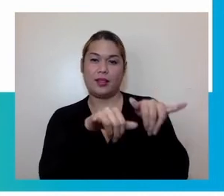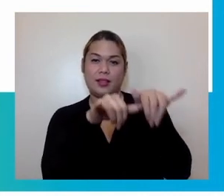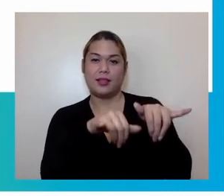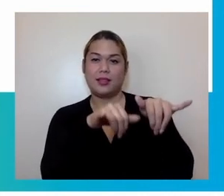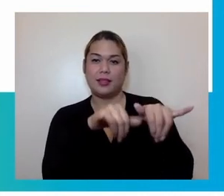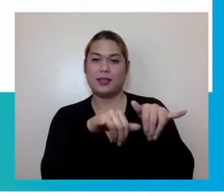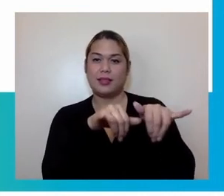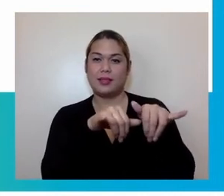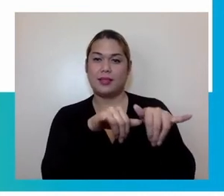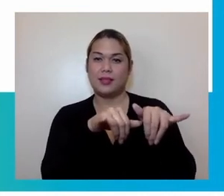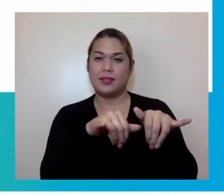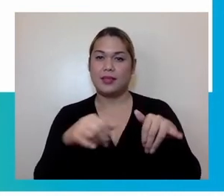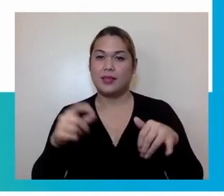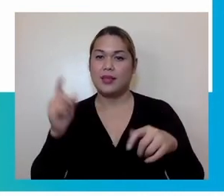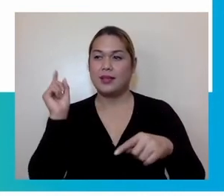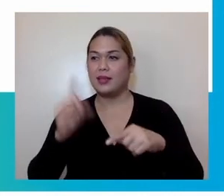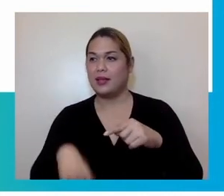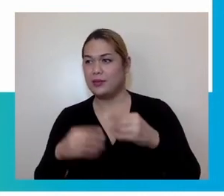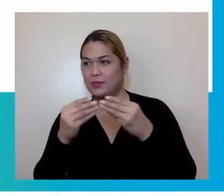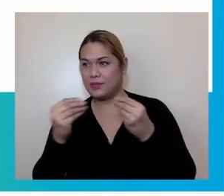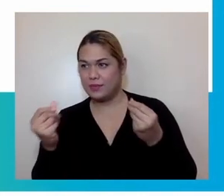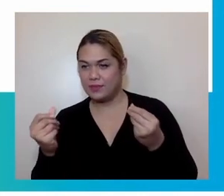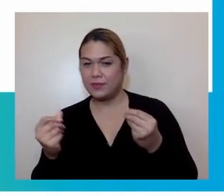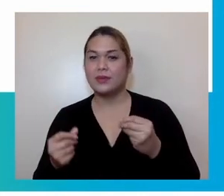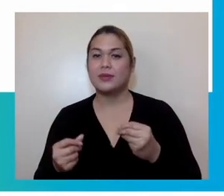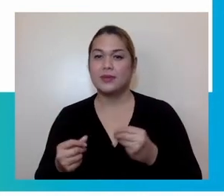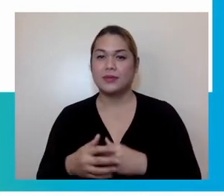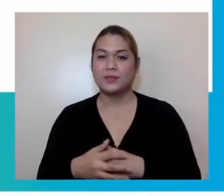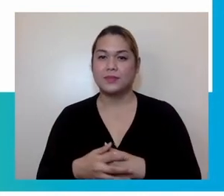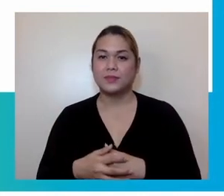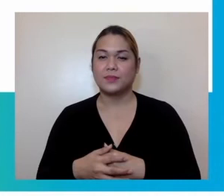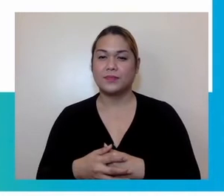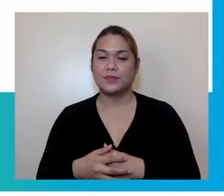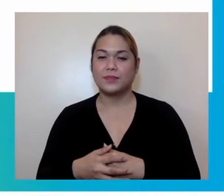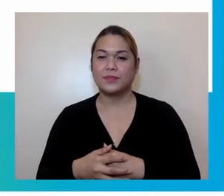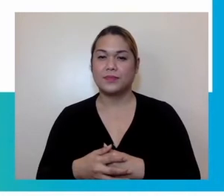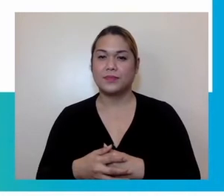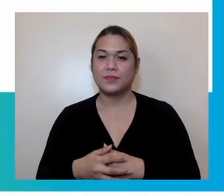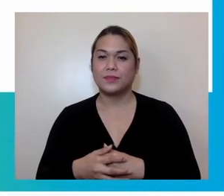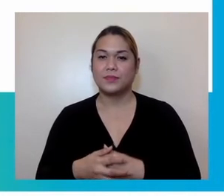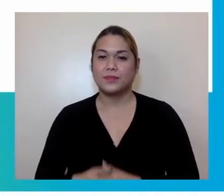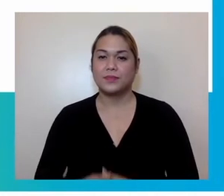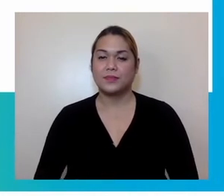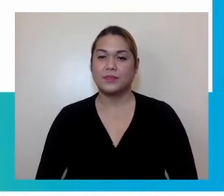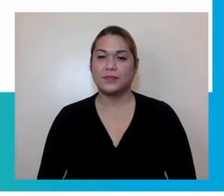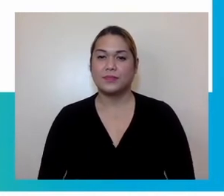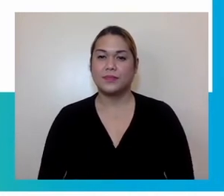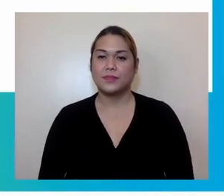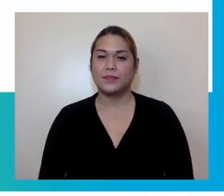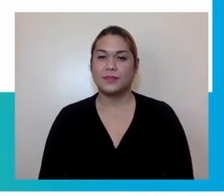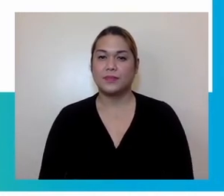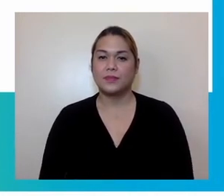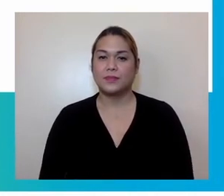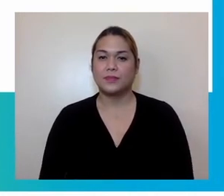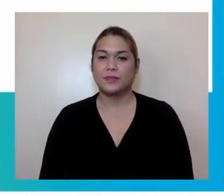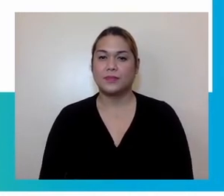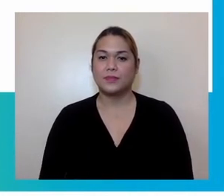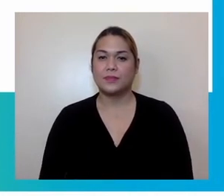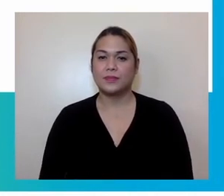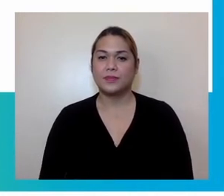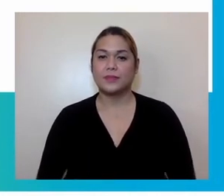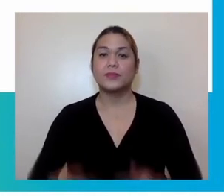CO2 assumes that the biogenic waste feedstocks were generated from sustainable forestry and agricultural